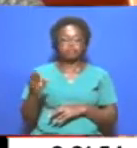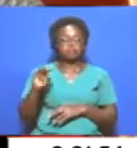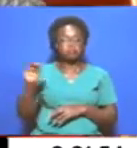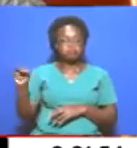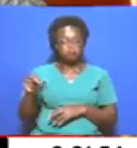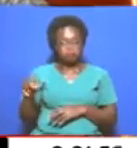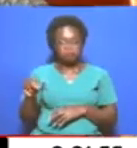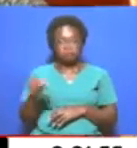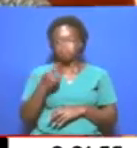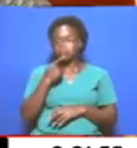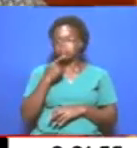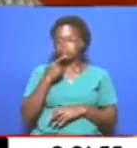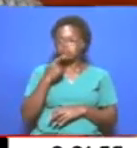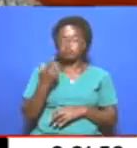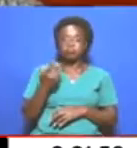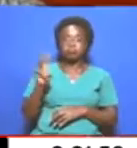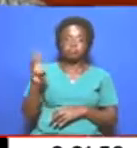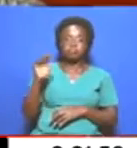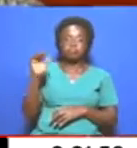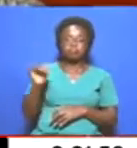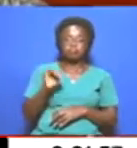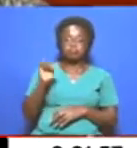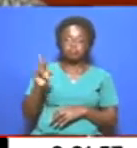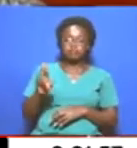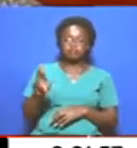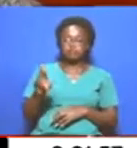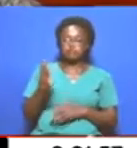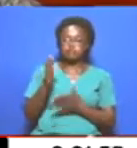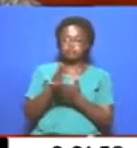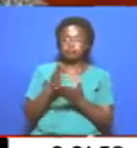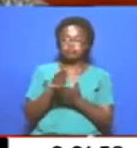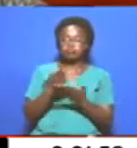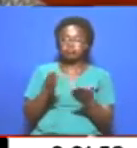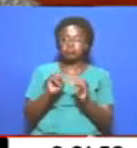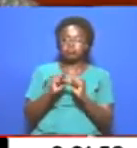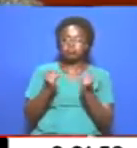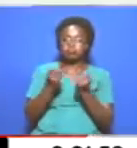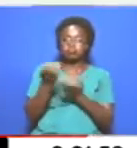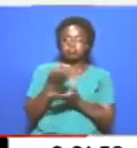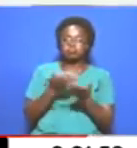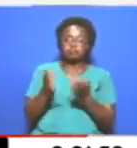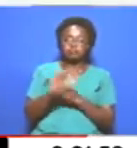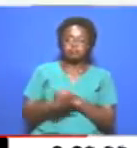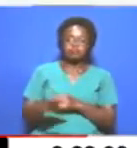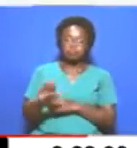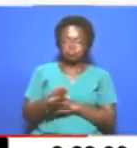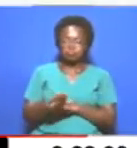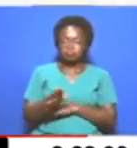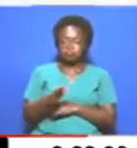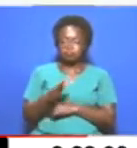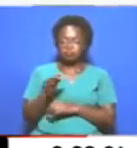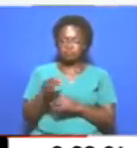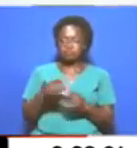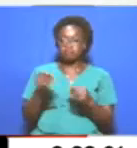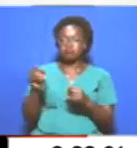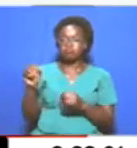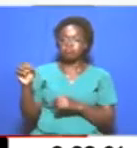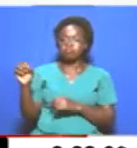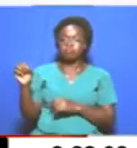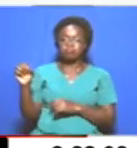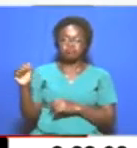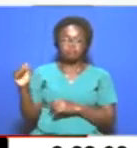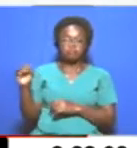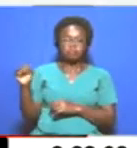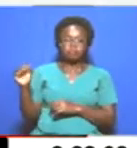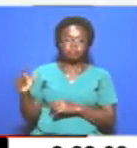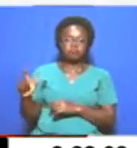and Wajir, because of the realities of their socioeconomic environment. If you go to the ASEL region only, the